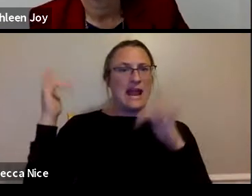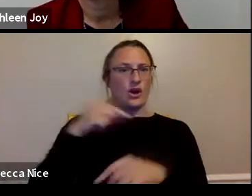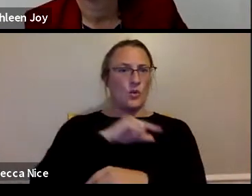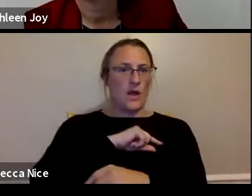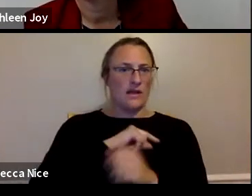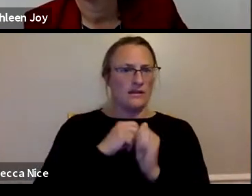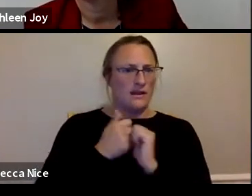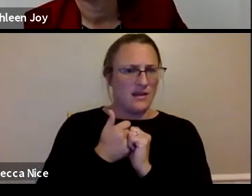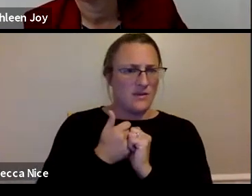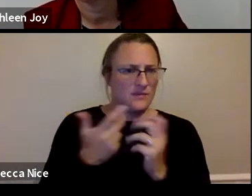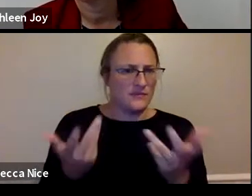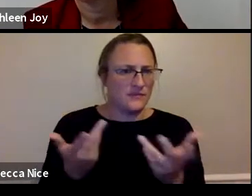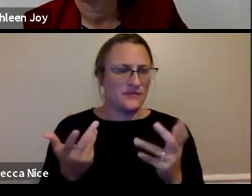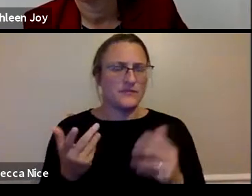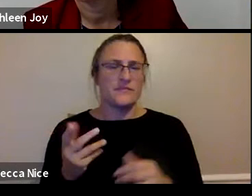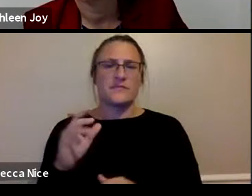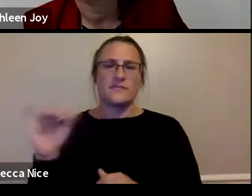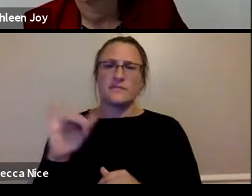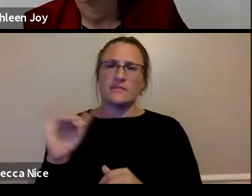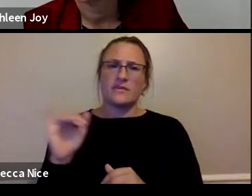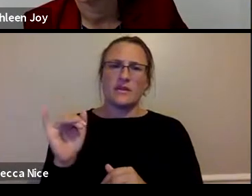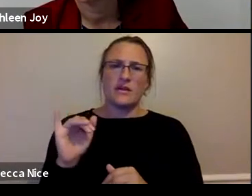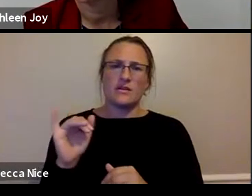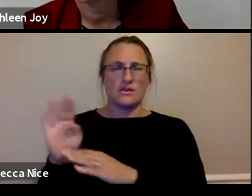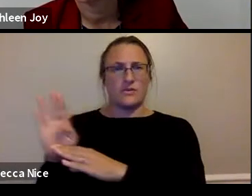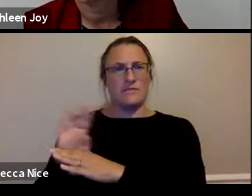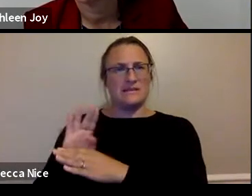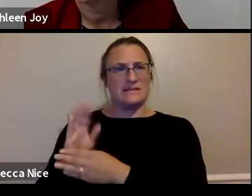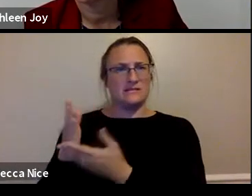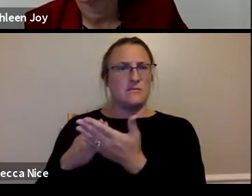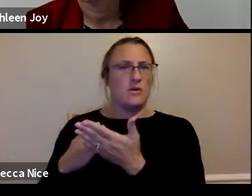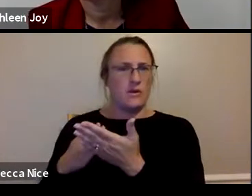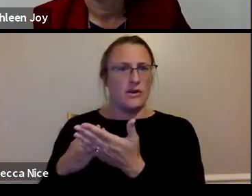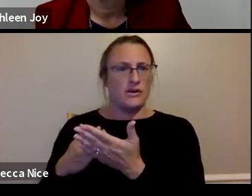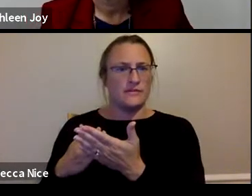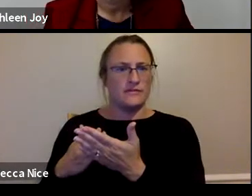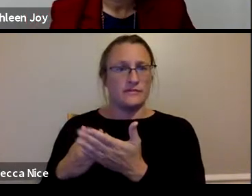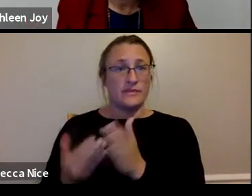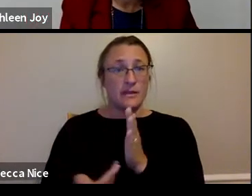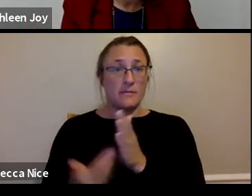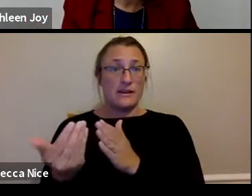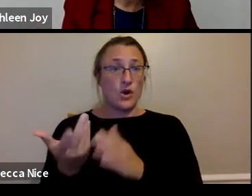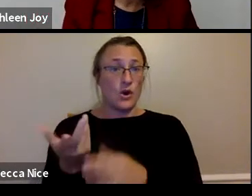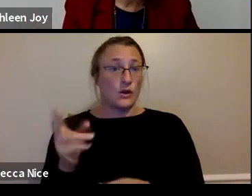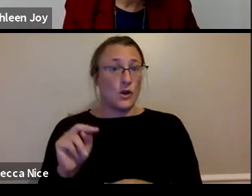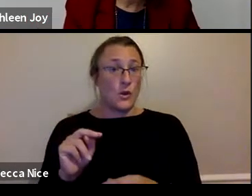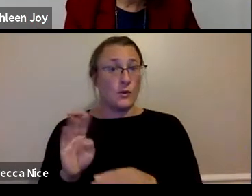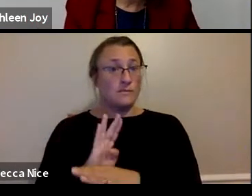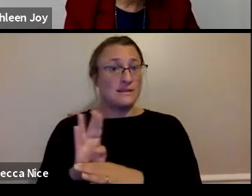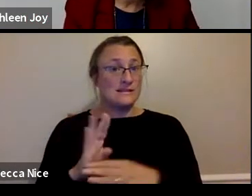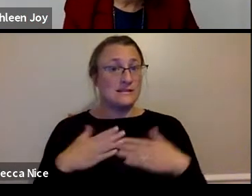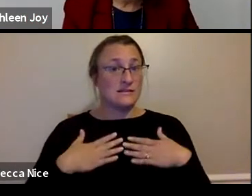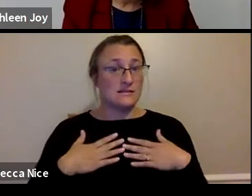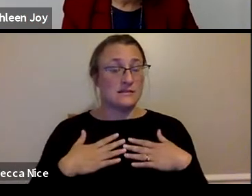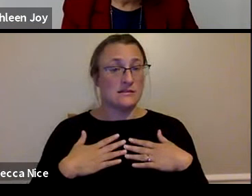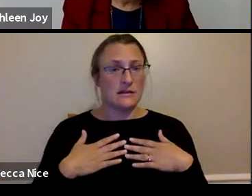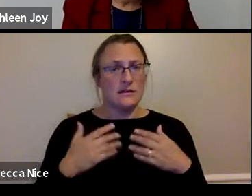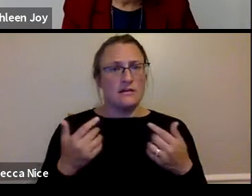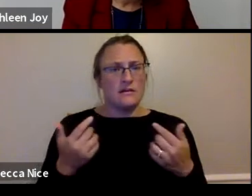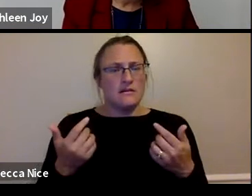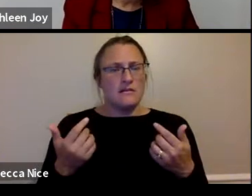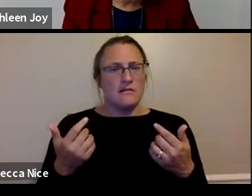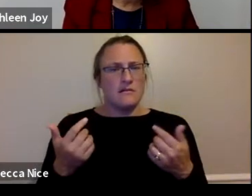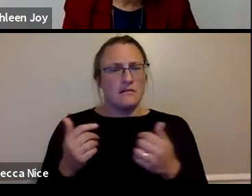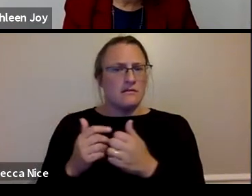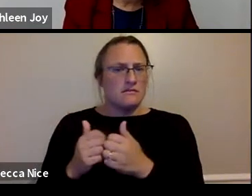to touch bases on the business aspect of it, as a minority-owned business owner, I wanted to know how would